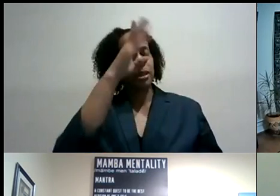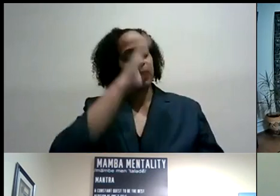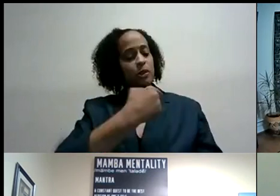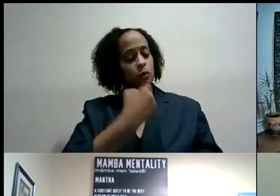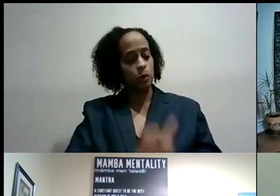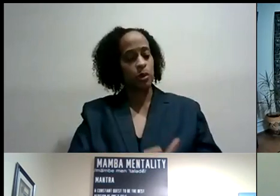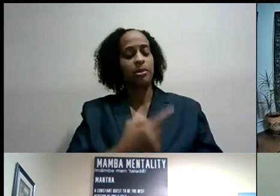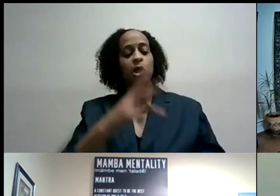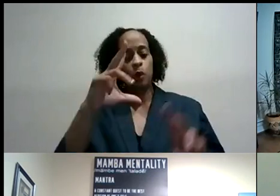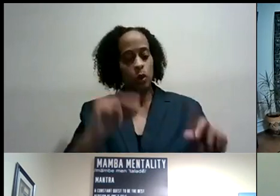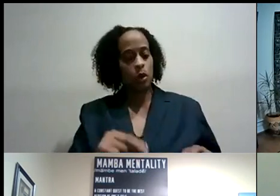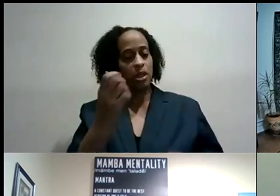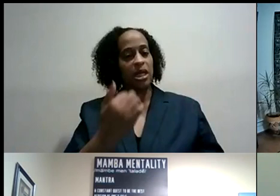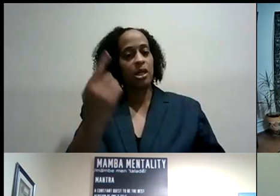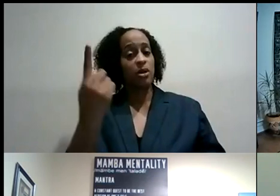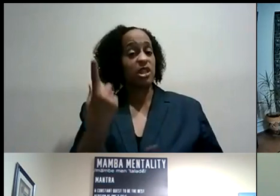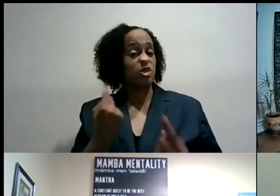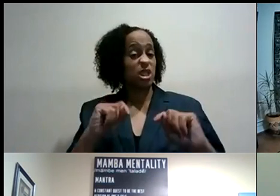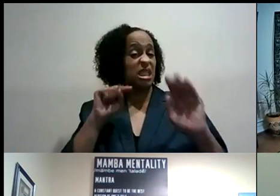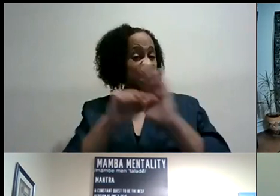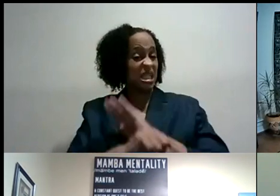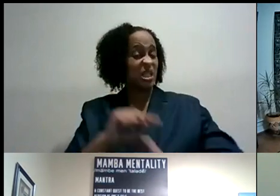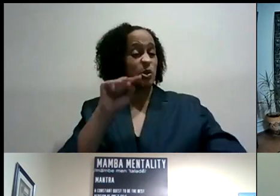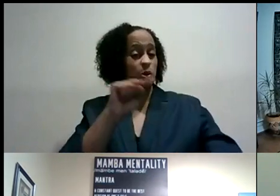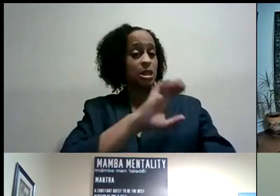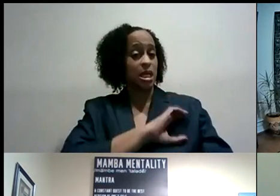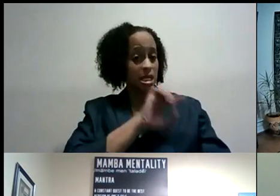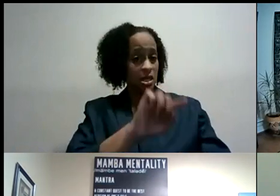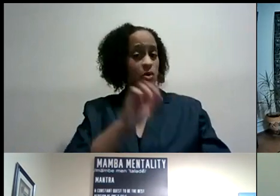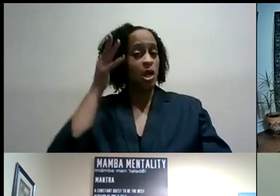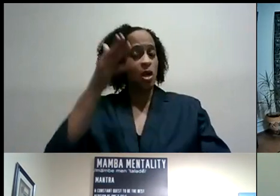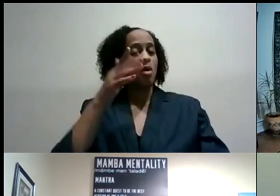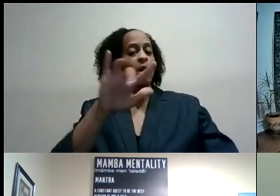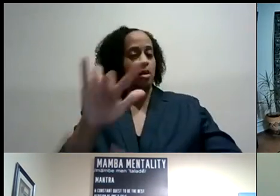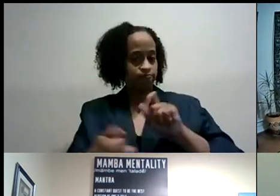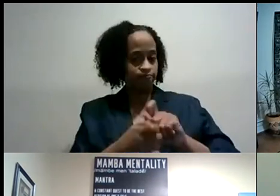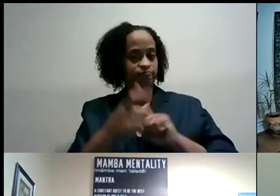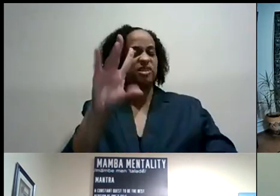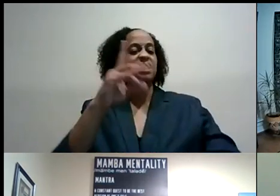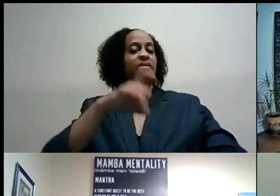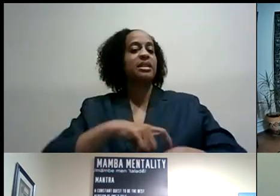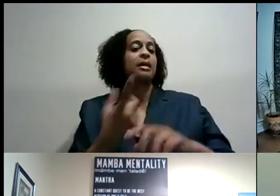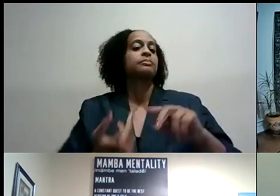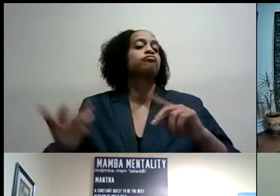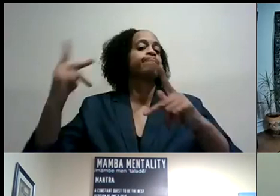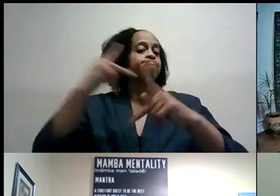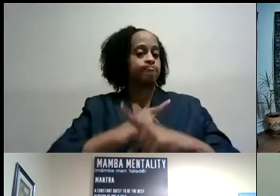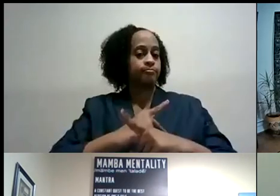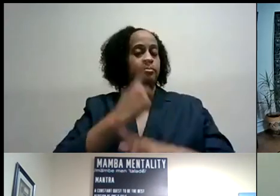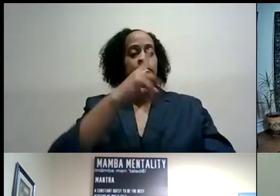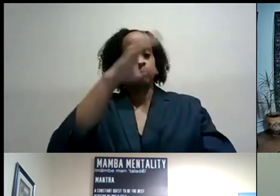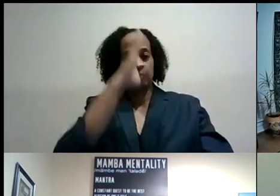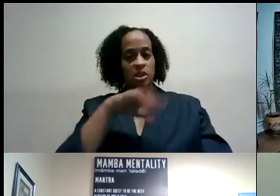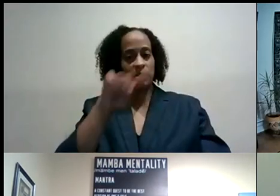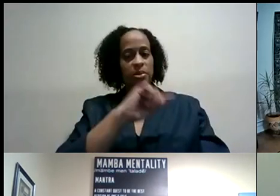no, anyone who kills Cain will pay for it seven times over. And God put a mark